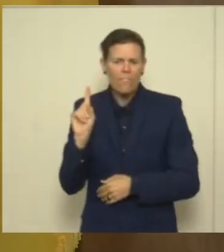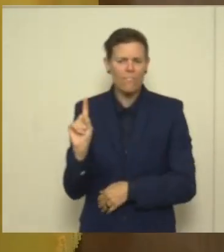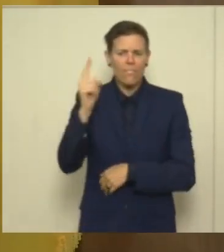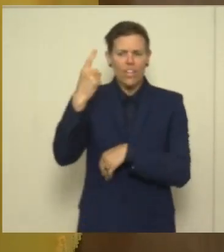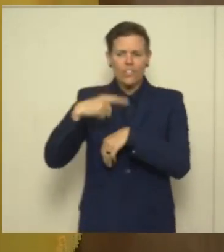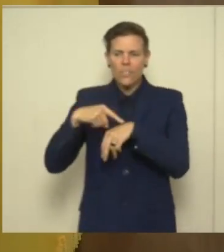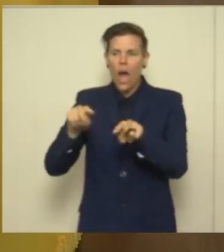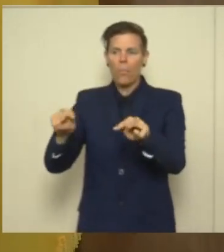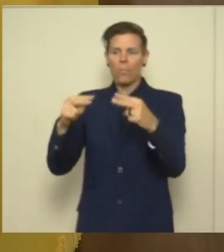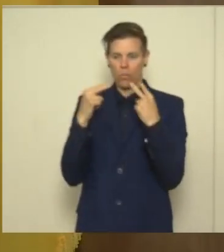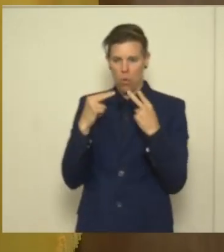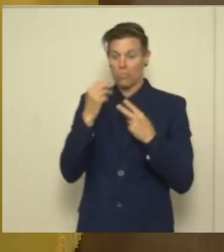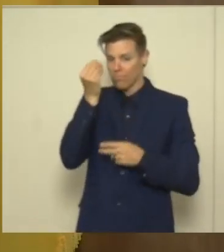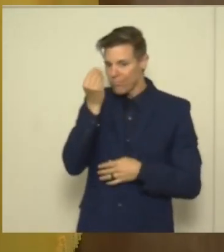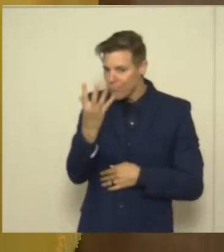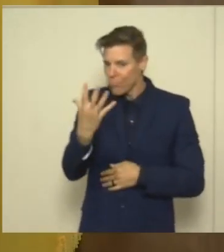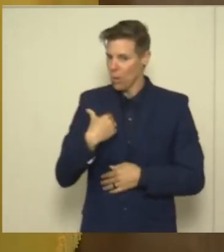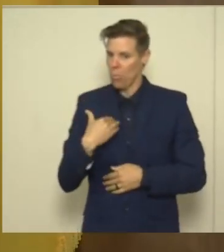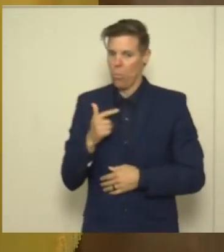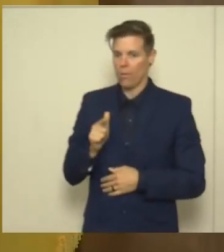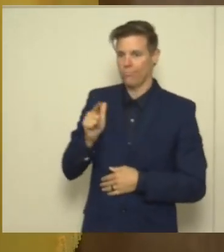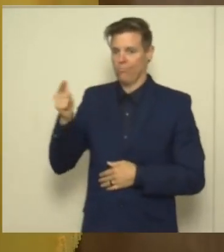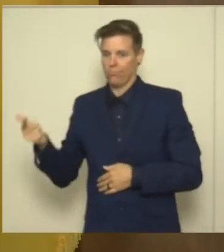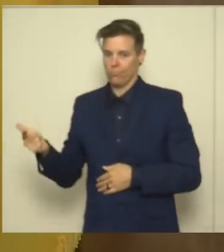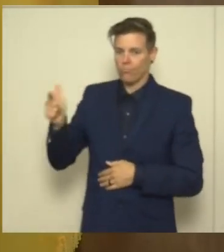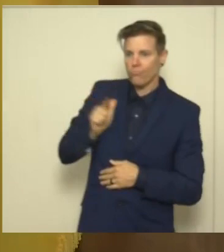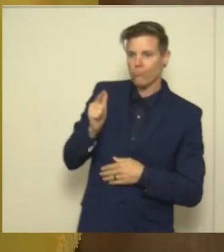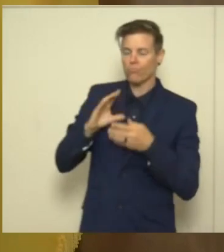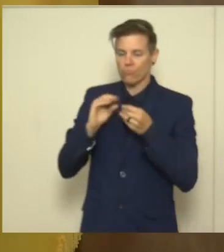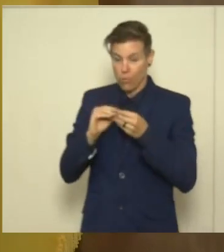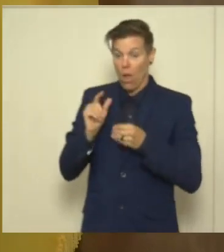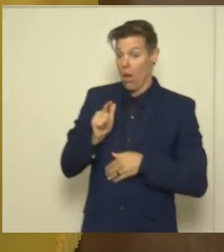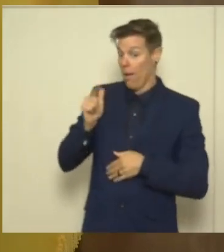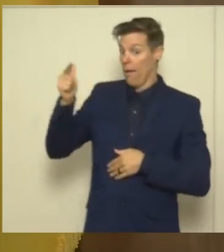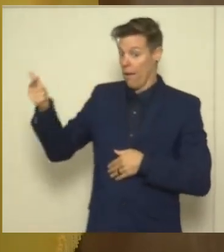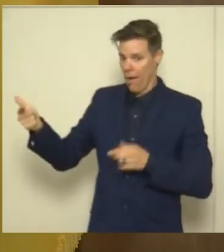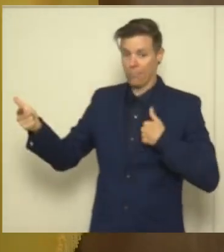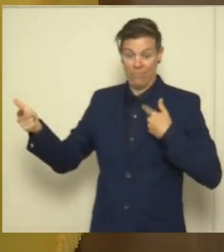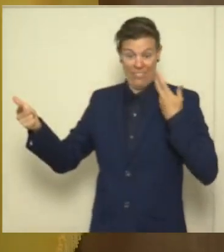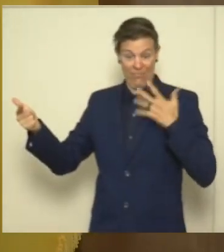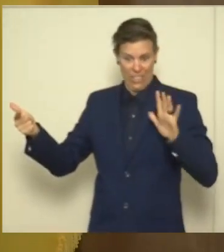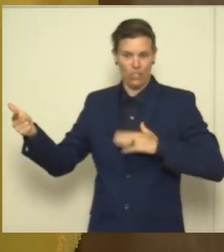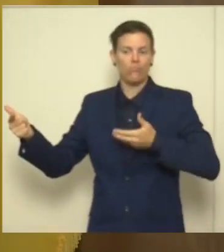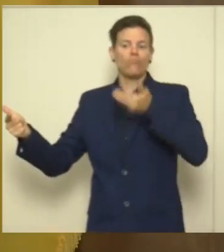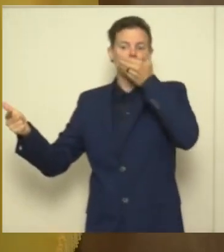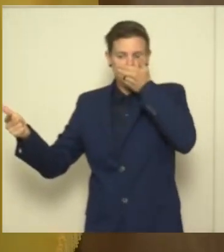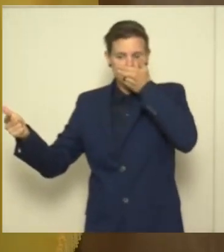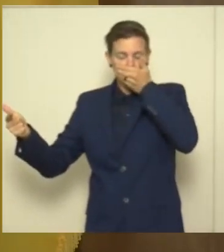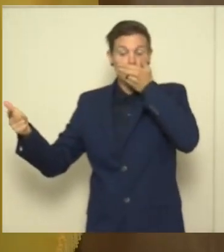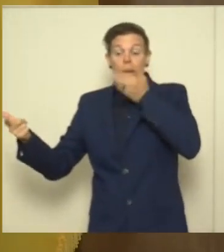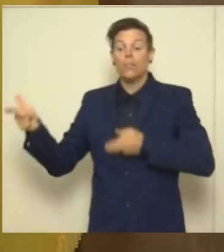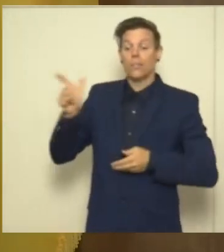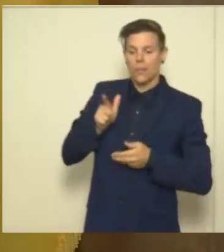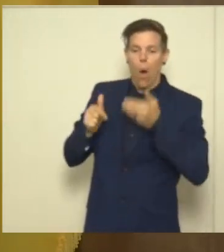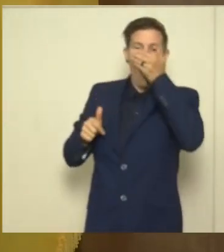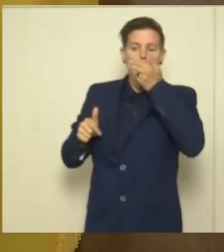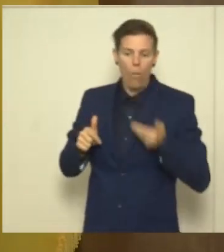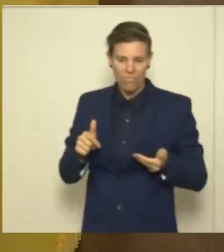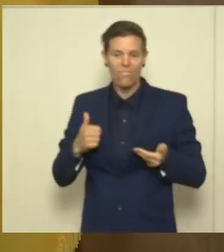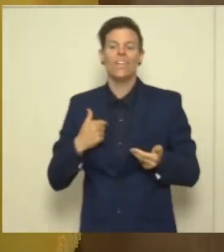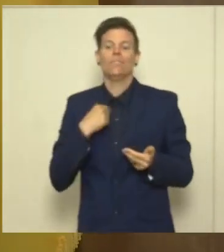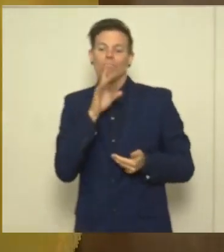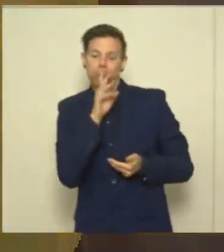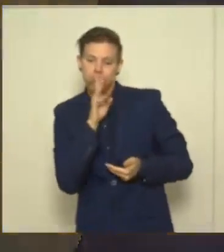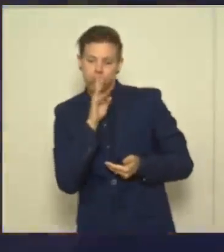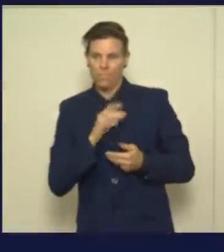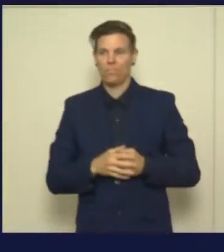today, we will keep our masks on during the other person's presentation and then take them off so that you can hear us clearly. So let's go to our